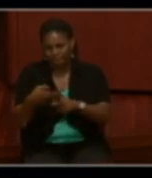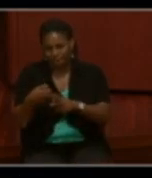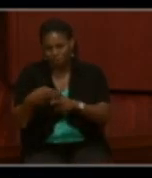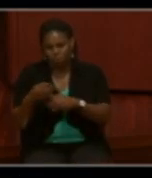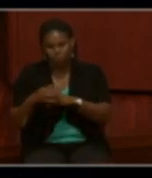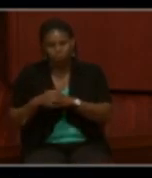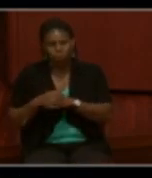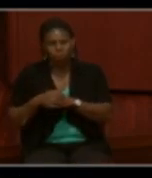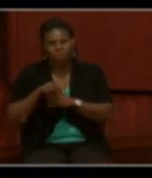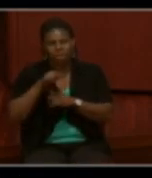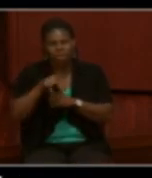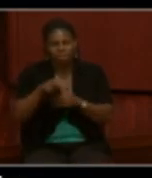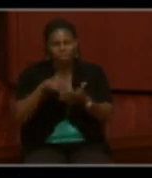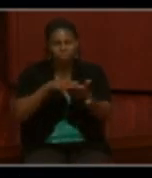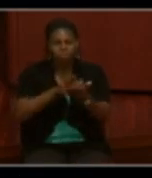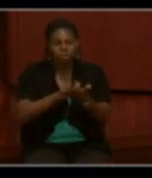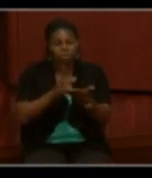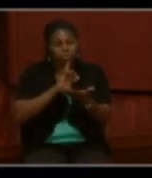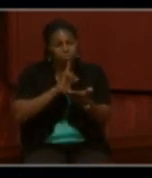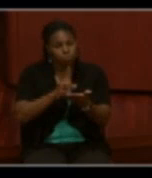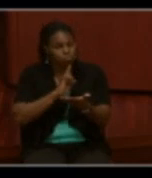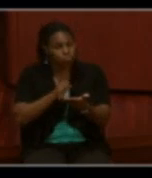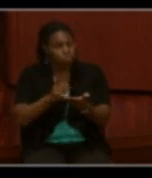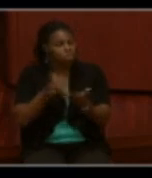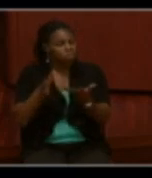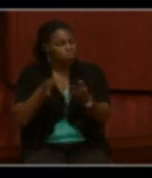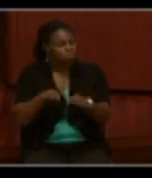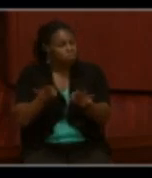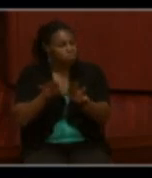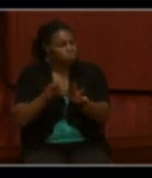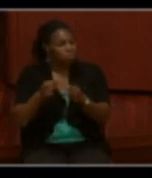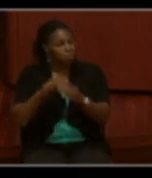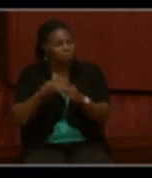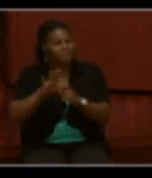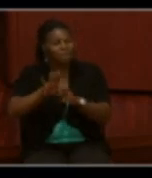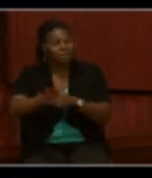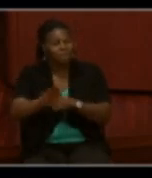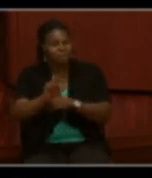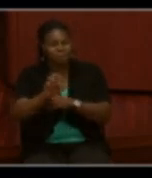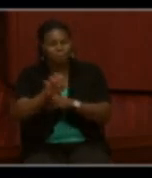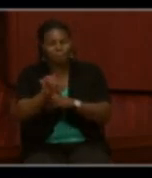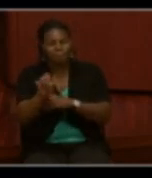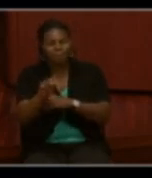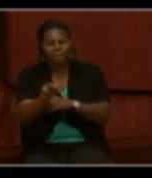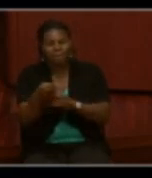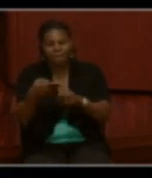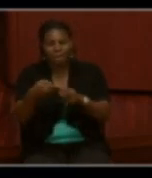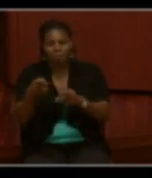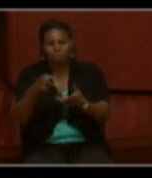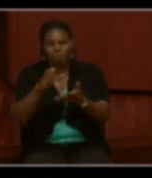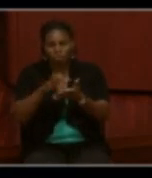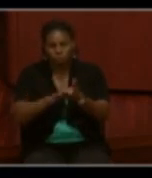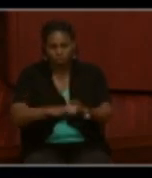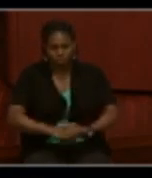can be very valuable in that it gives the maiden names of the wives,